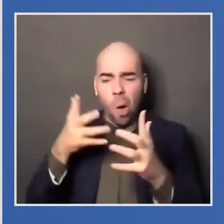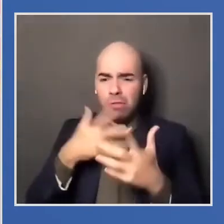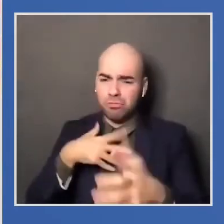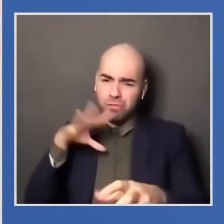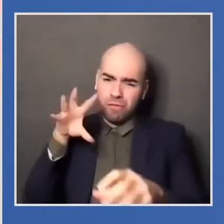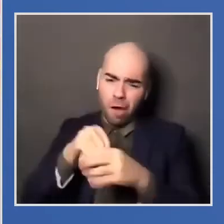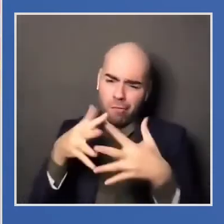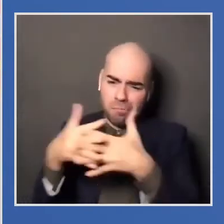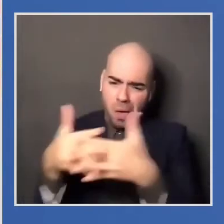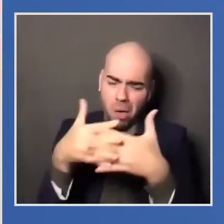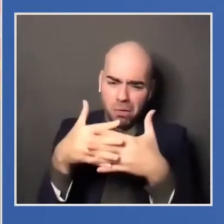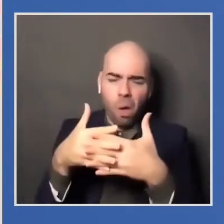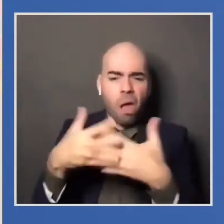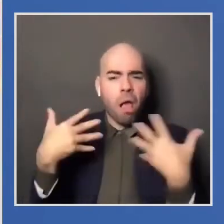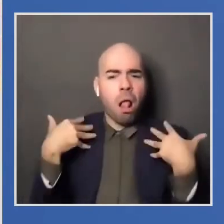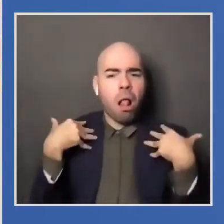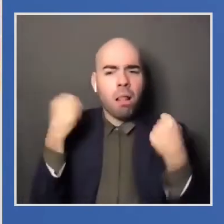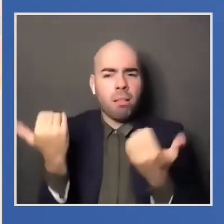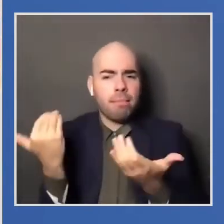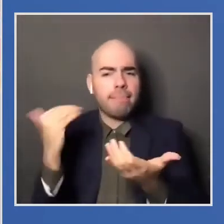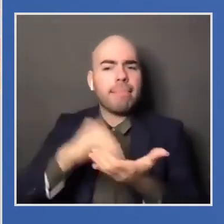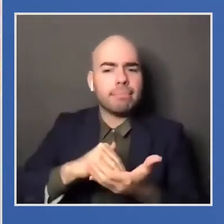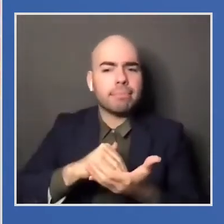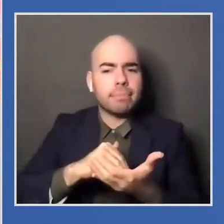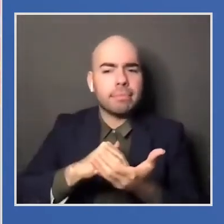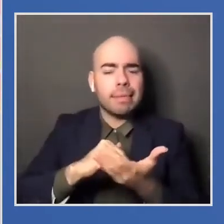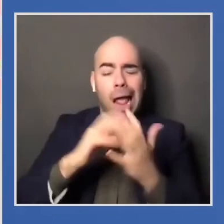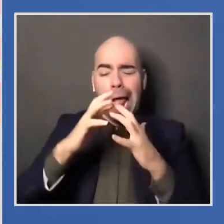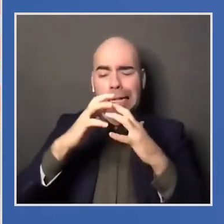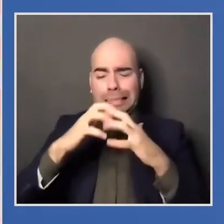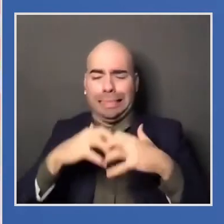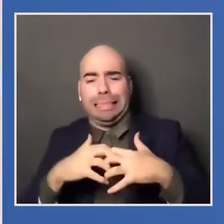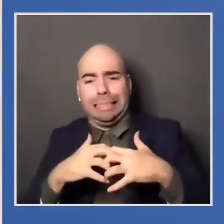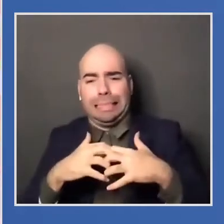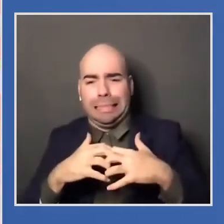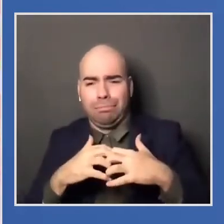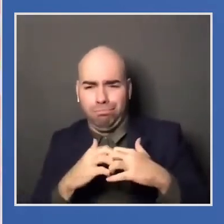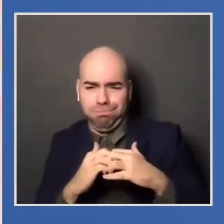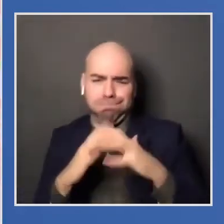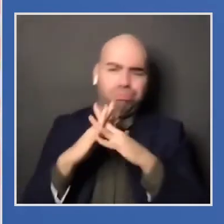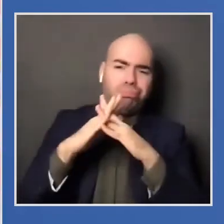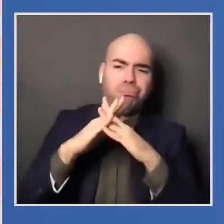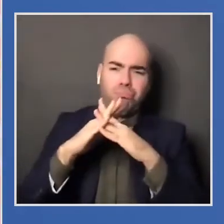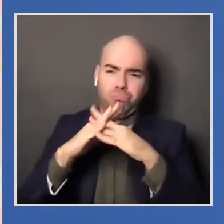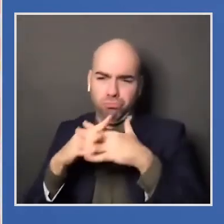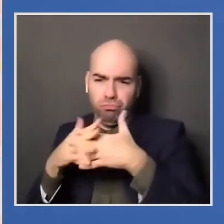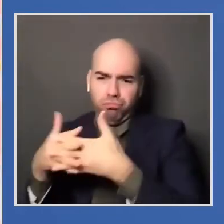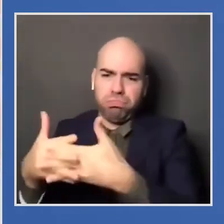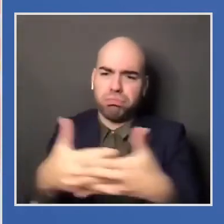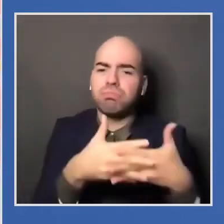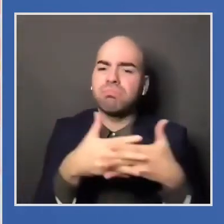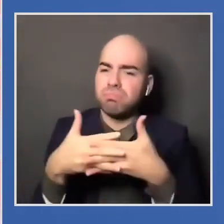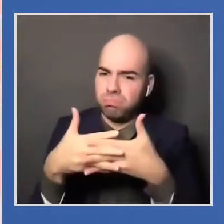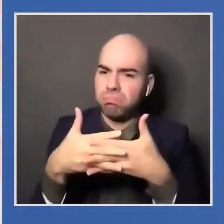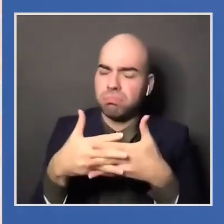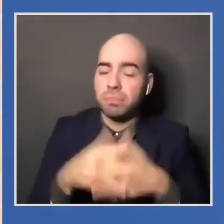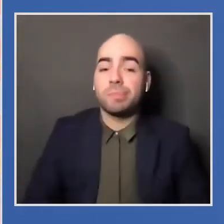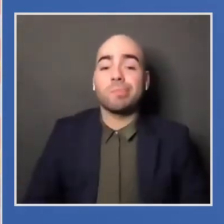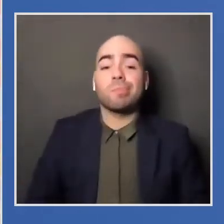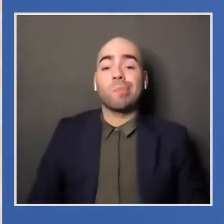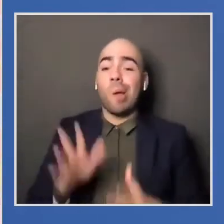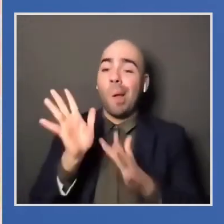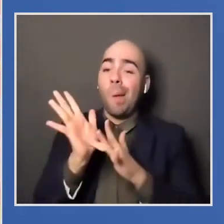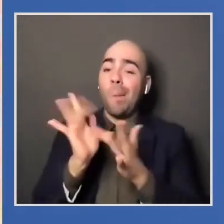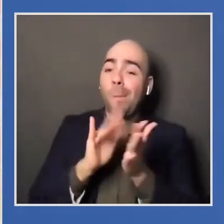beginning. Is badly necessary. The Bible tells us there's a time to break